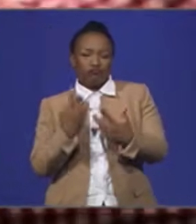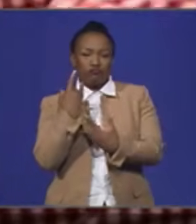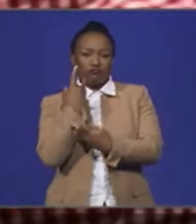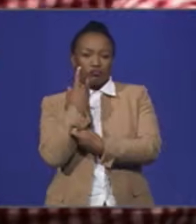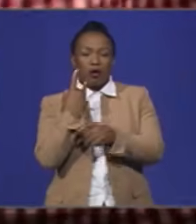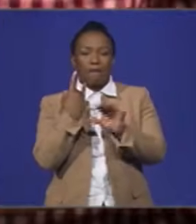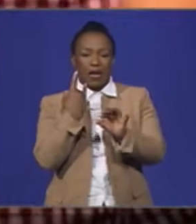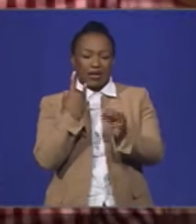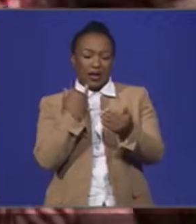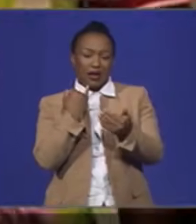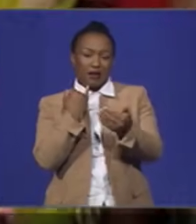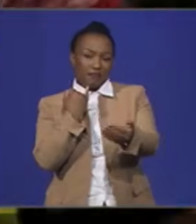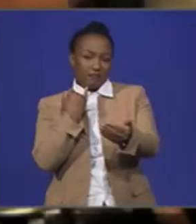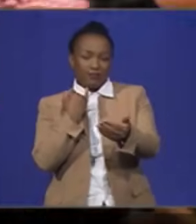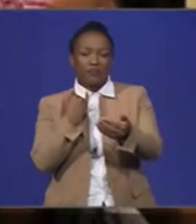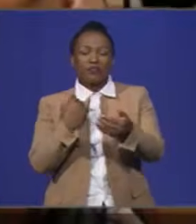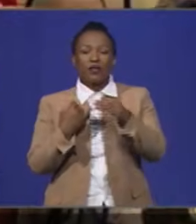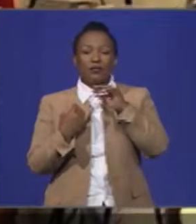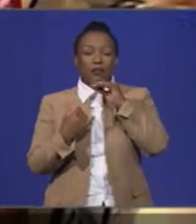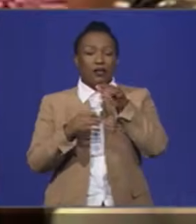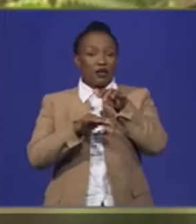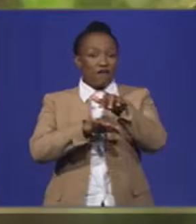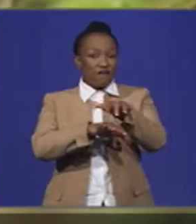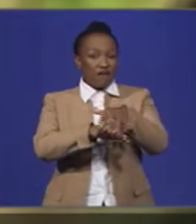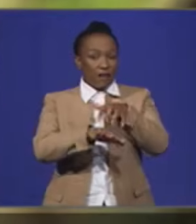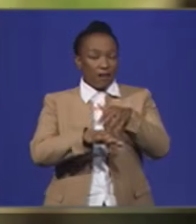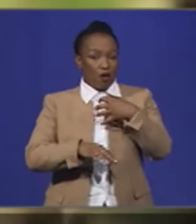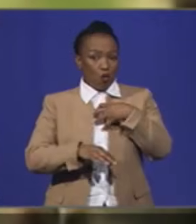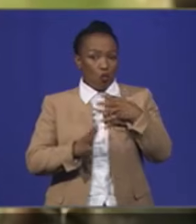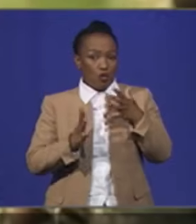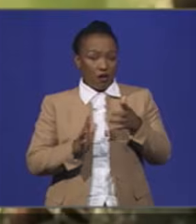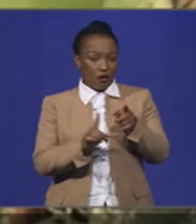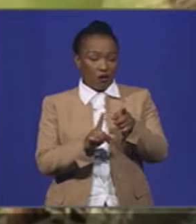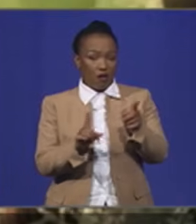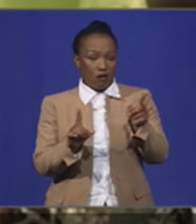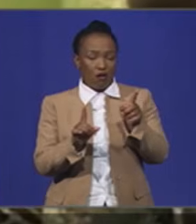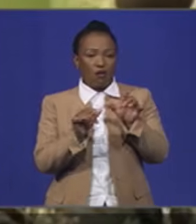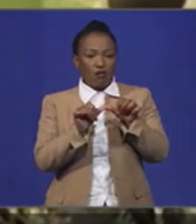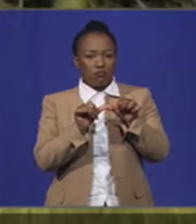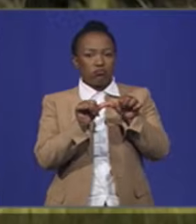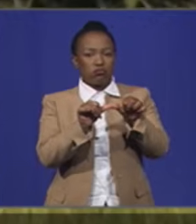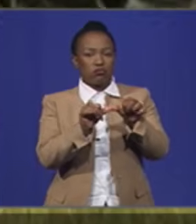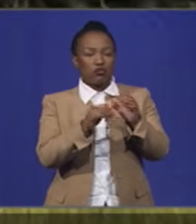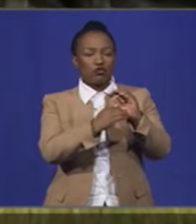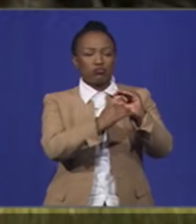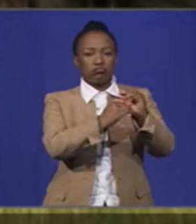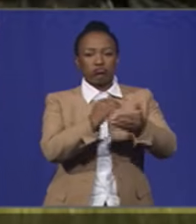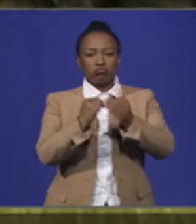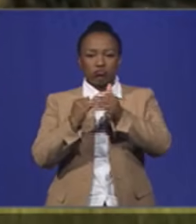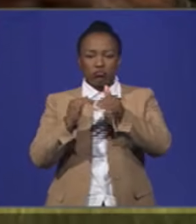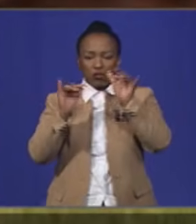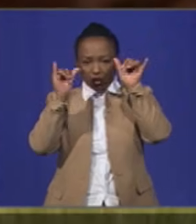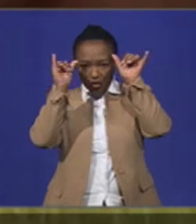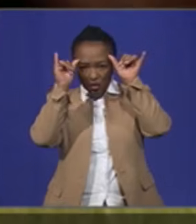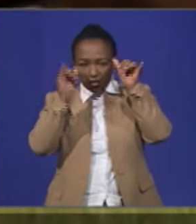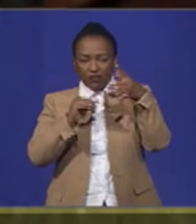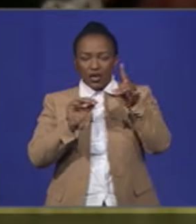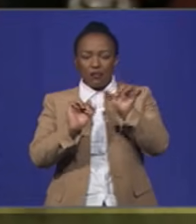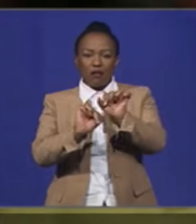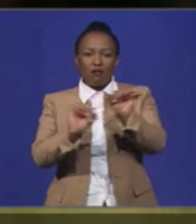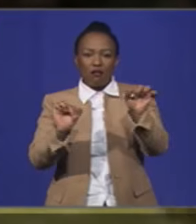Mantaga mme lona le tla letlelela balemirui ba bagolo go etelele letsholo la go sireletsa diruiwa tsa bone kgatlhanong le malwetsi